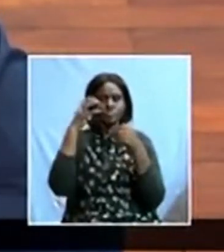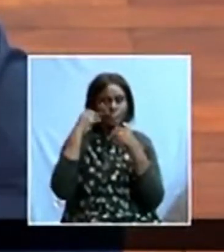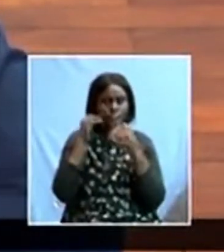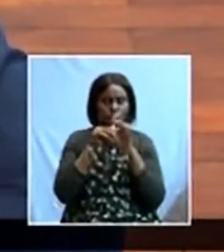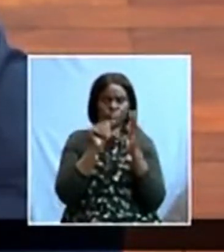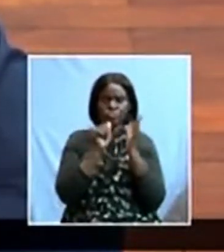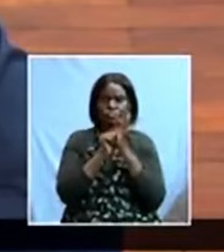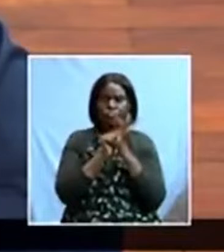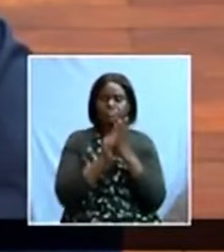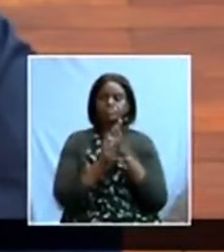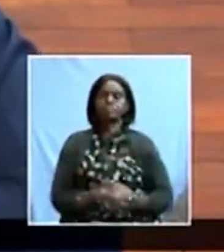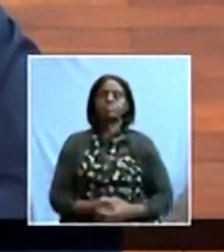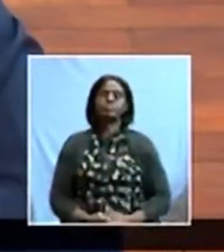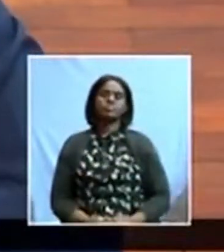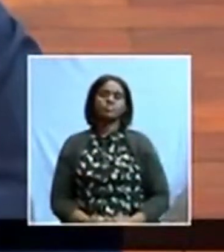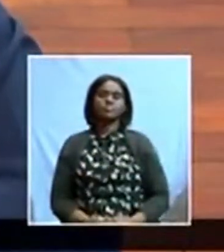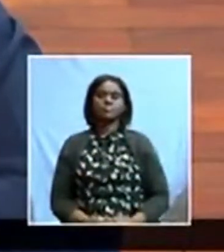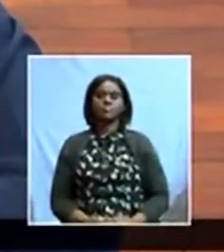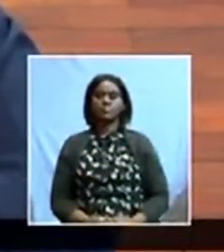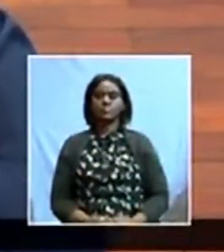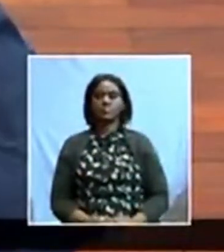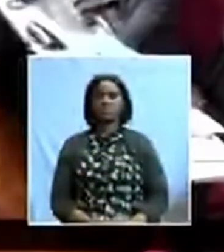Osaka? Thank you, Chair.